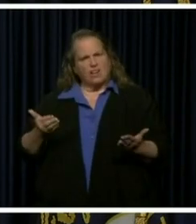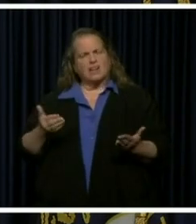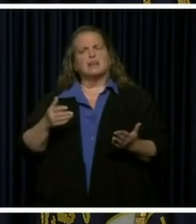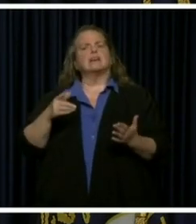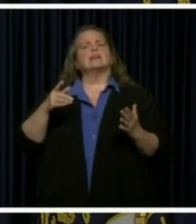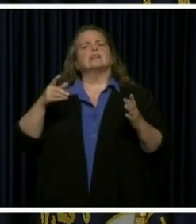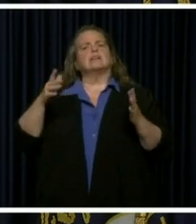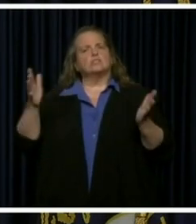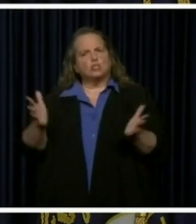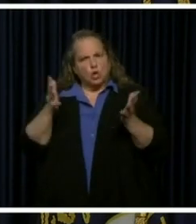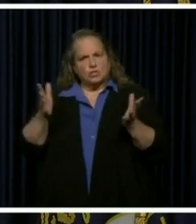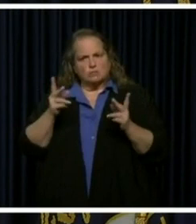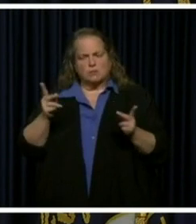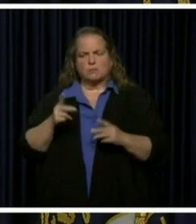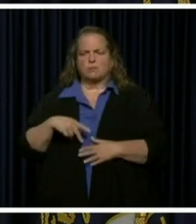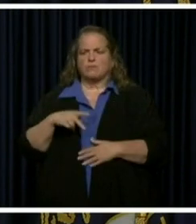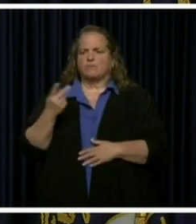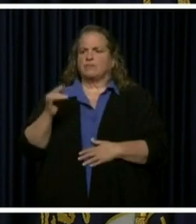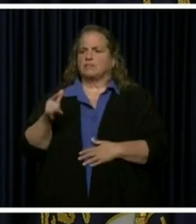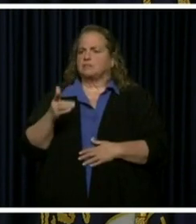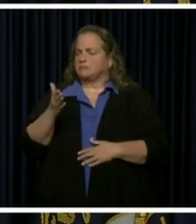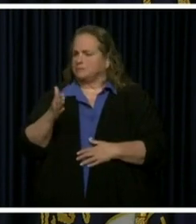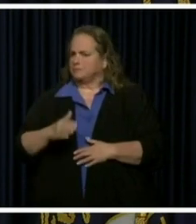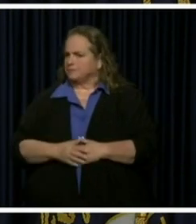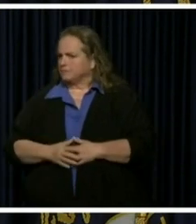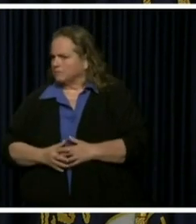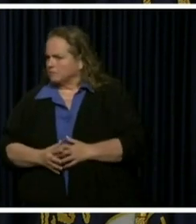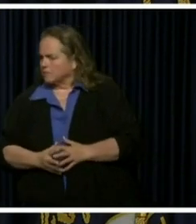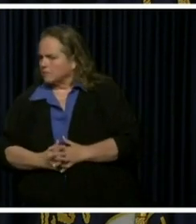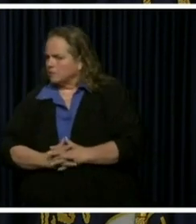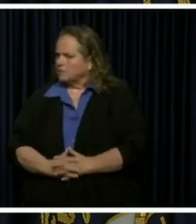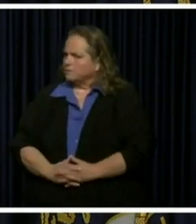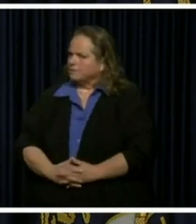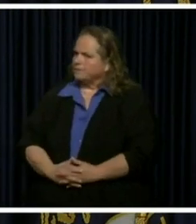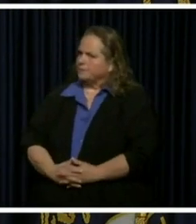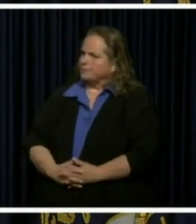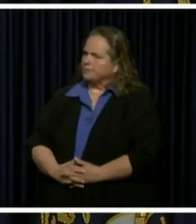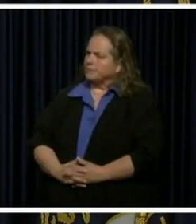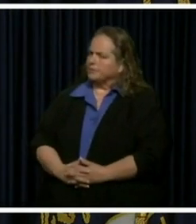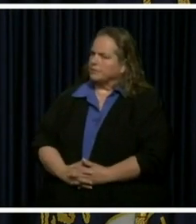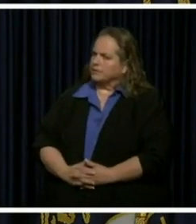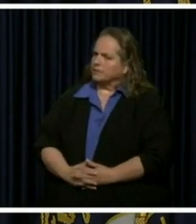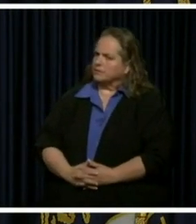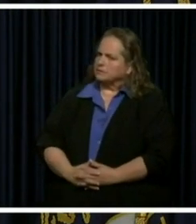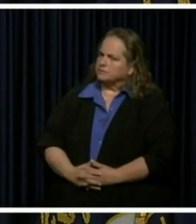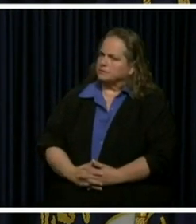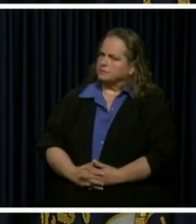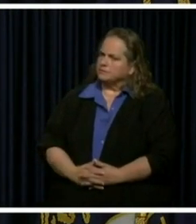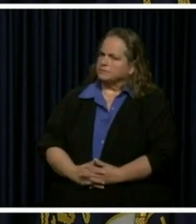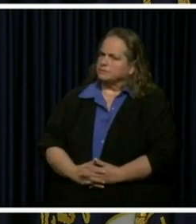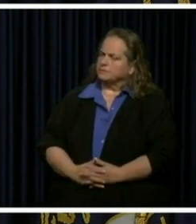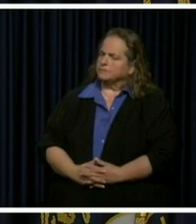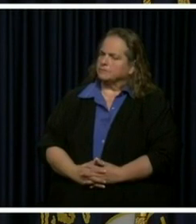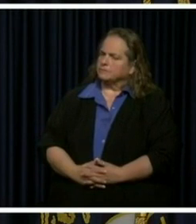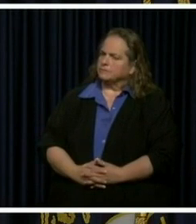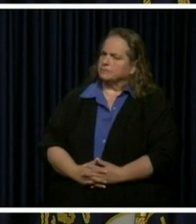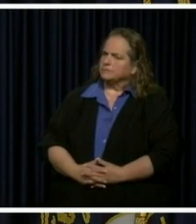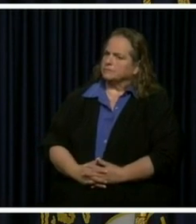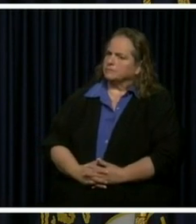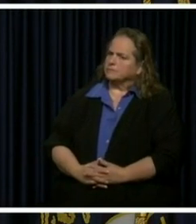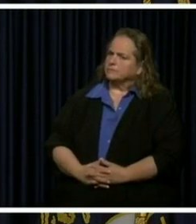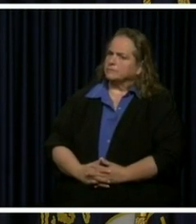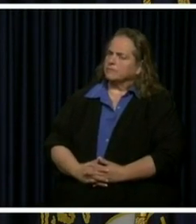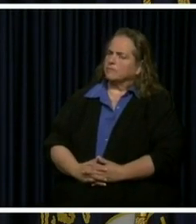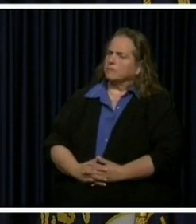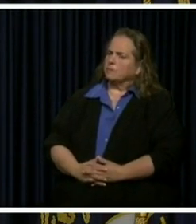this is something that we got to do. Phil. If a person is contacted by a contact tracer or the health department and they're told to self-isolate or